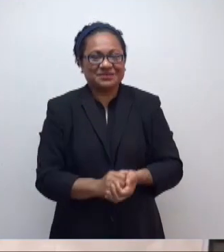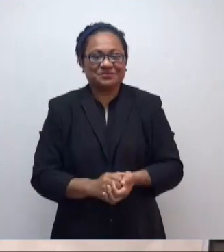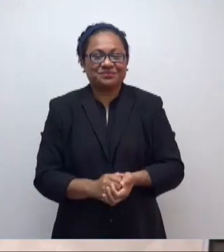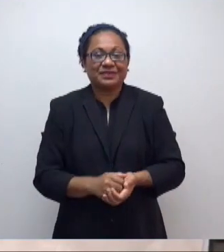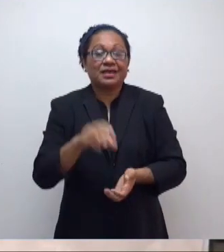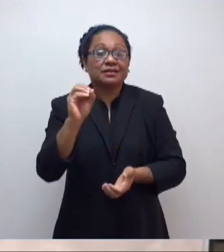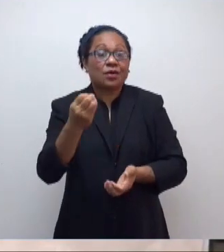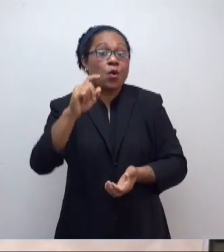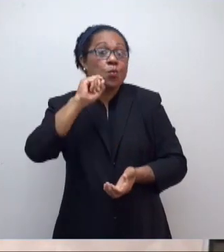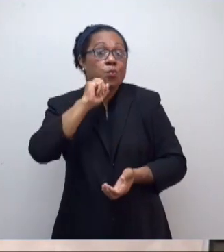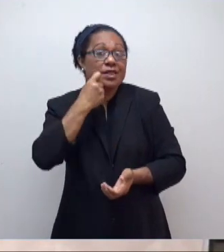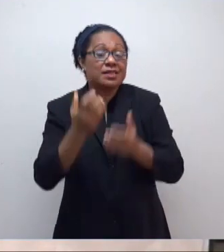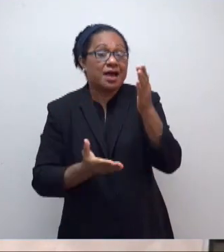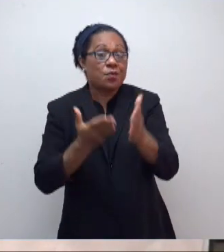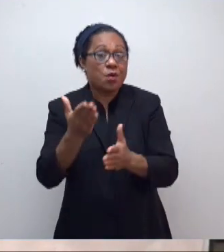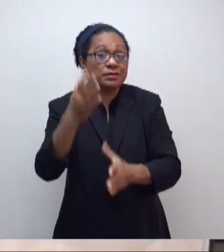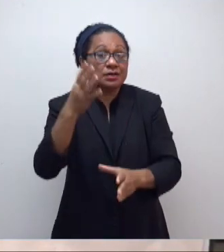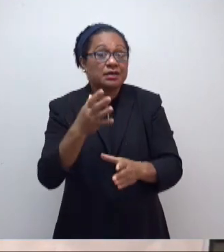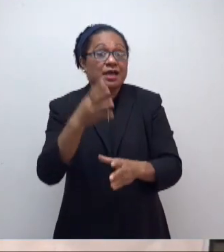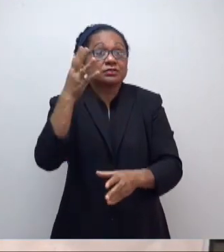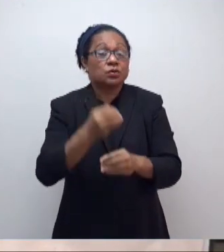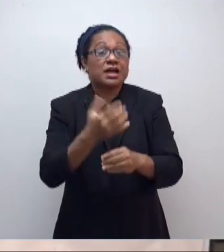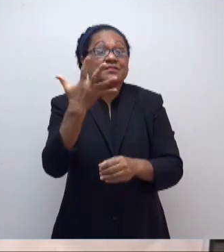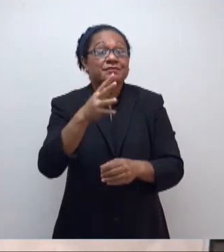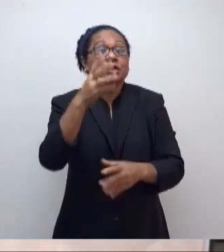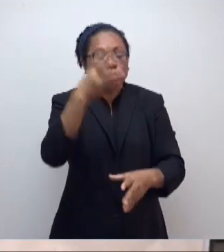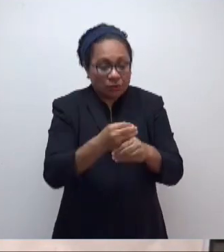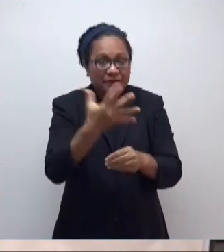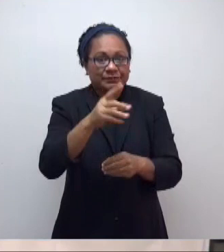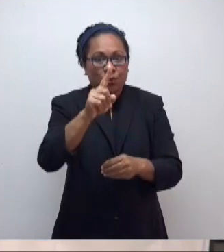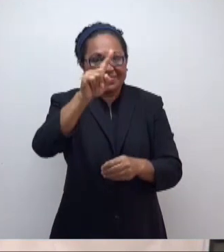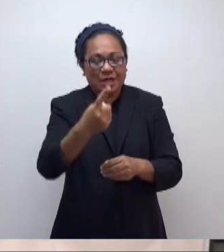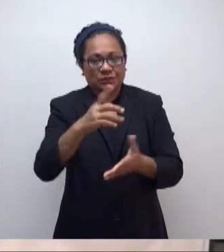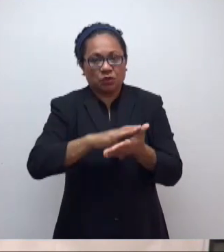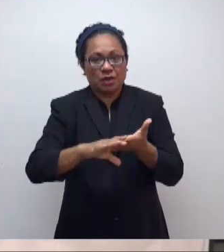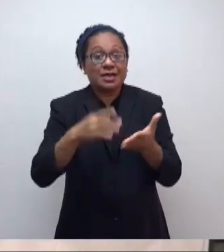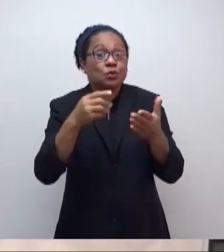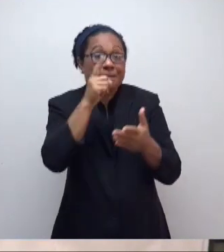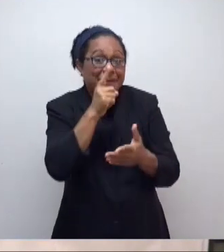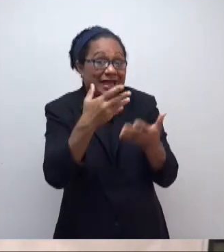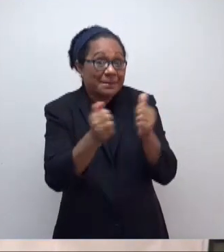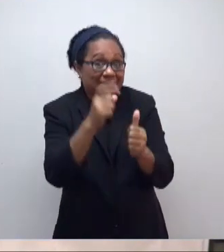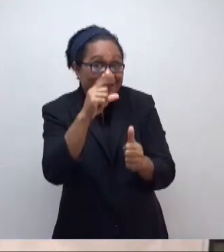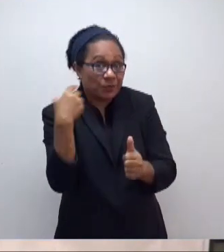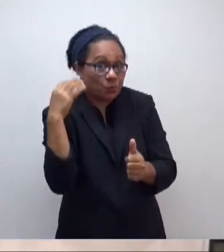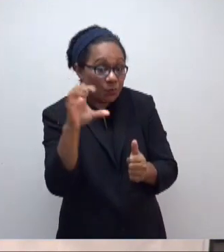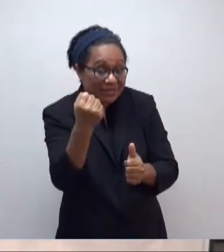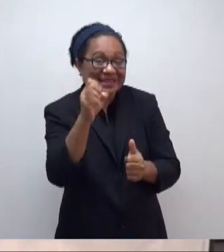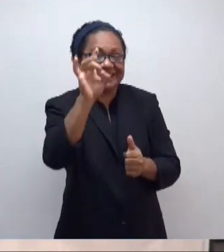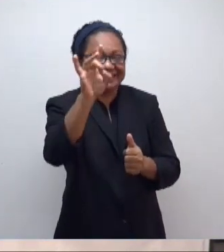be awarding a total of $51,000 in prize money to 10 winners.